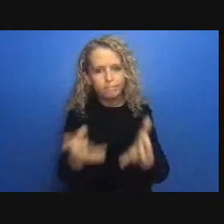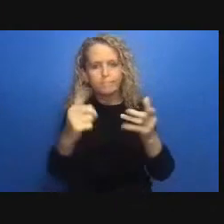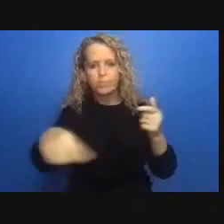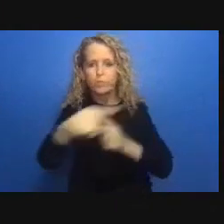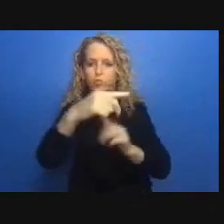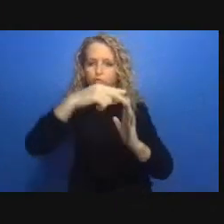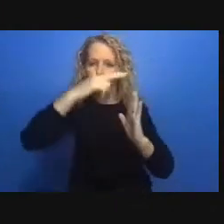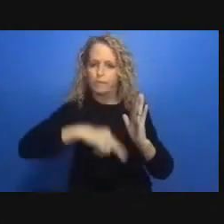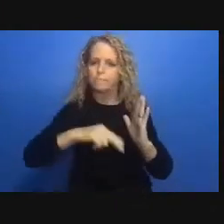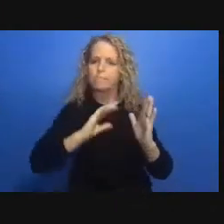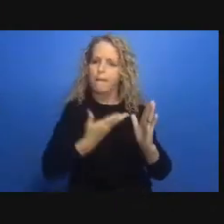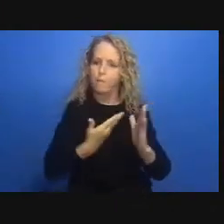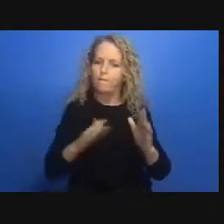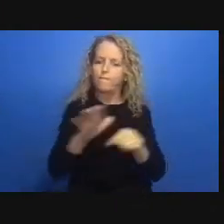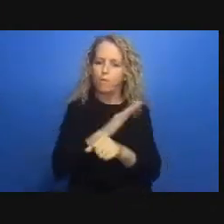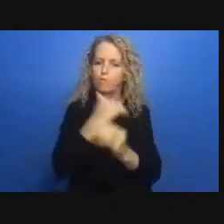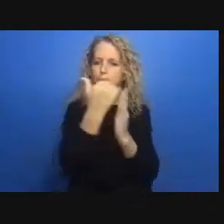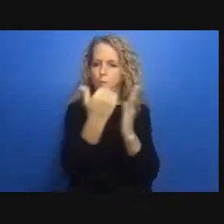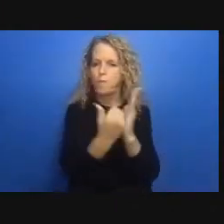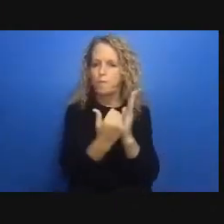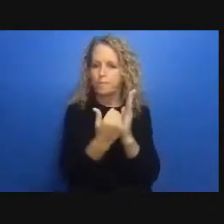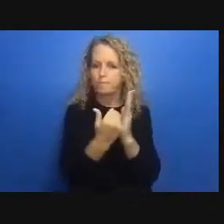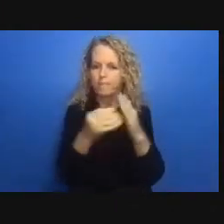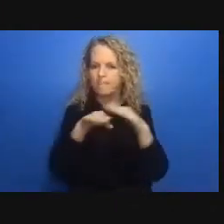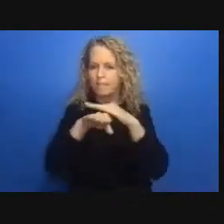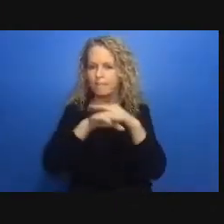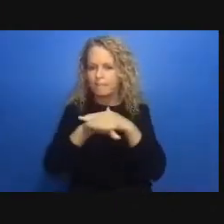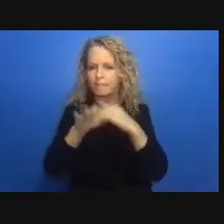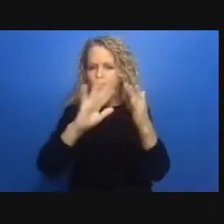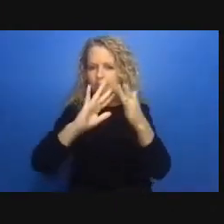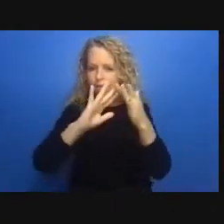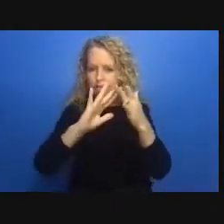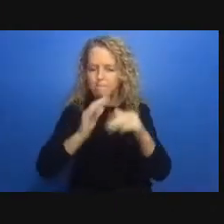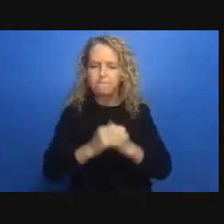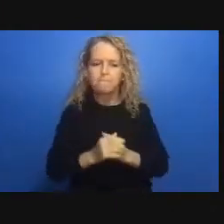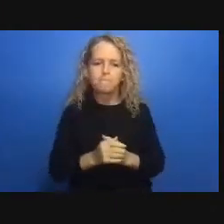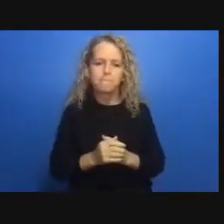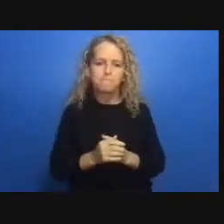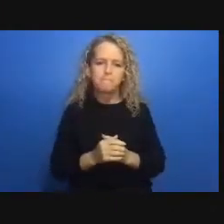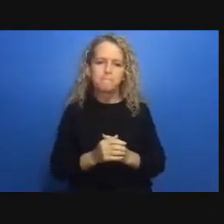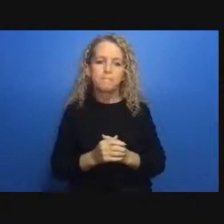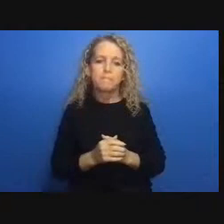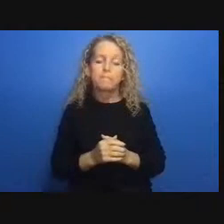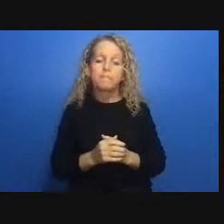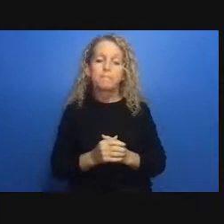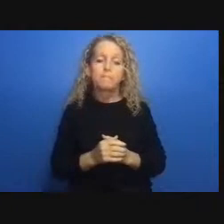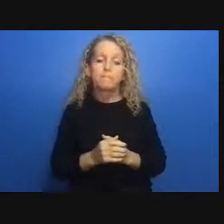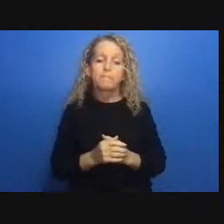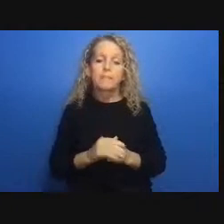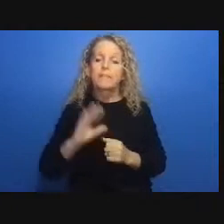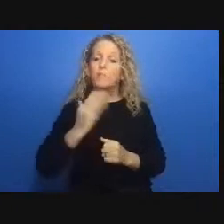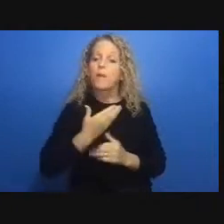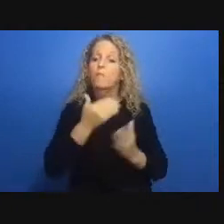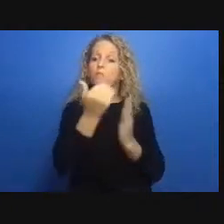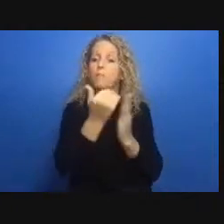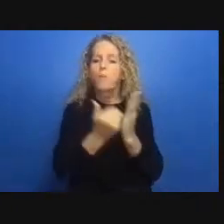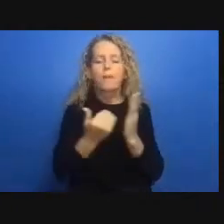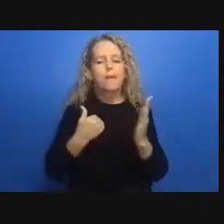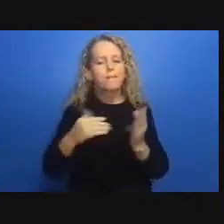to take a look at it. As we did our report, the report outlines seven